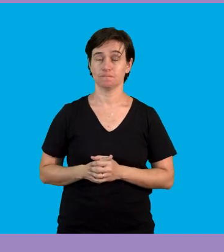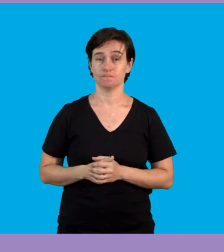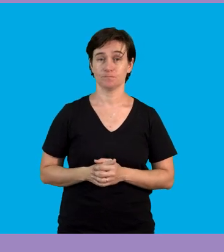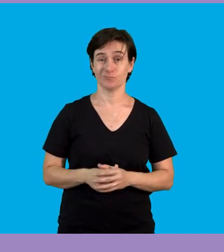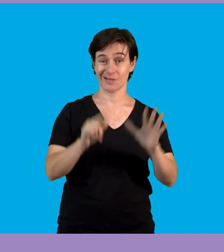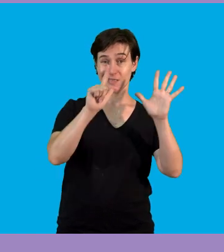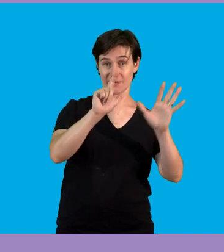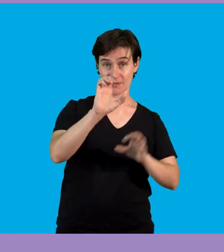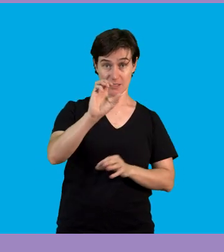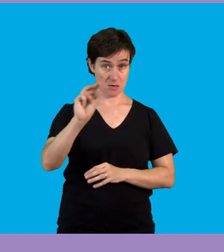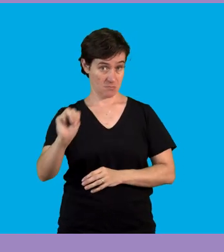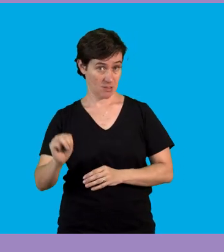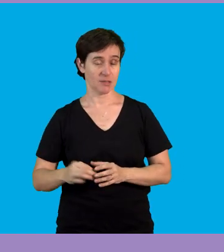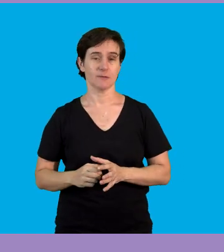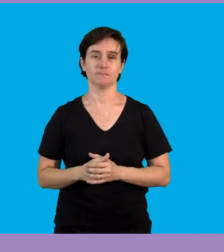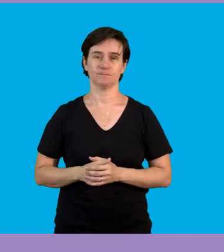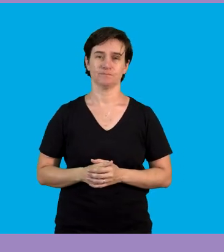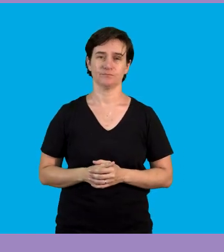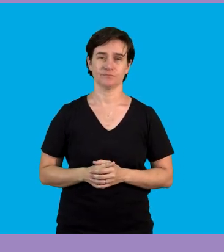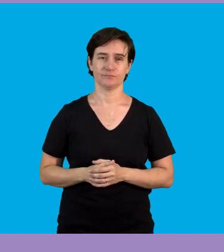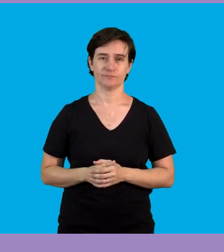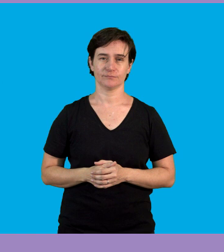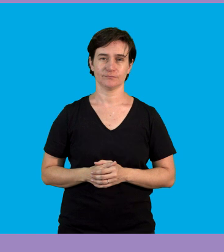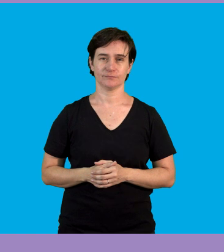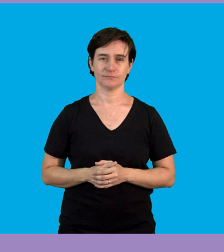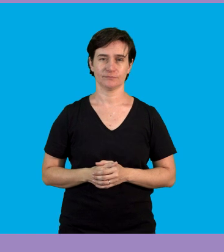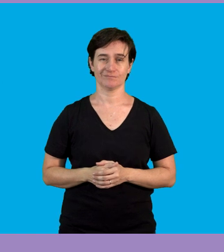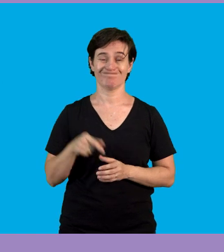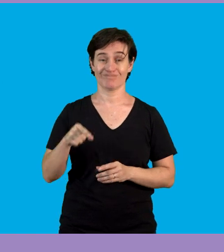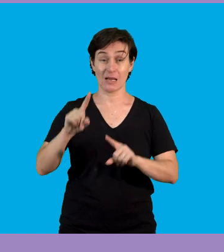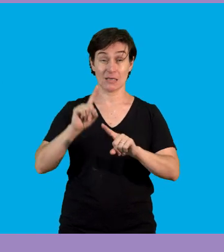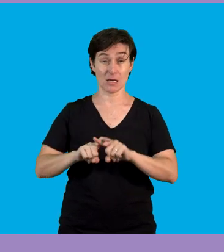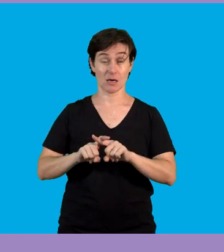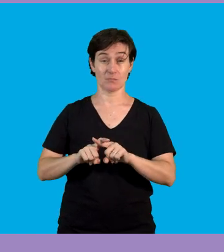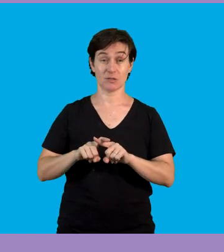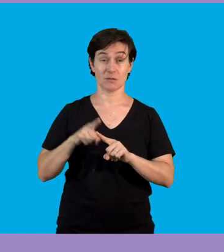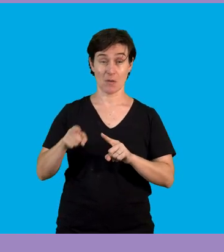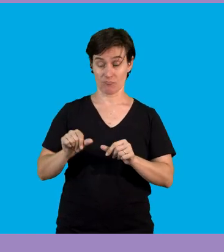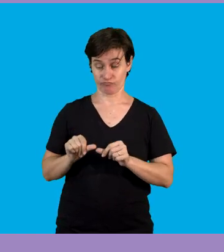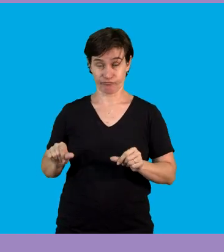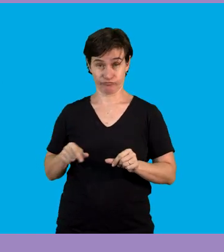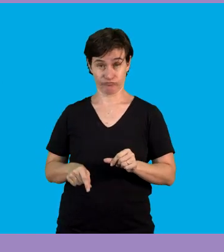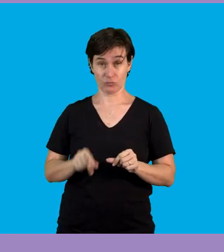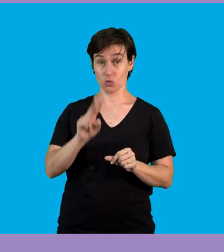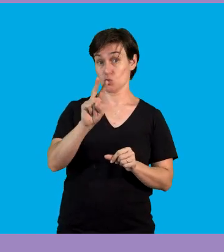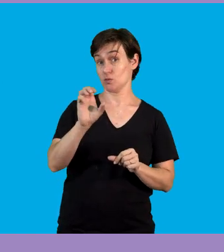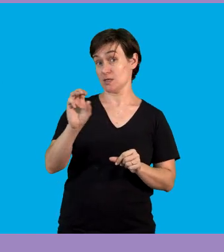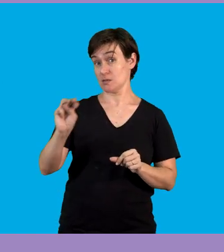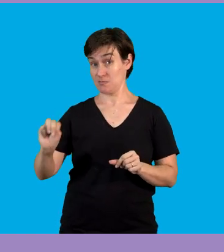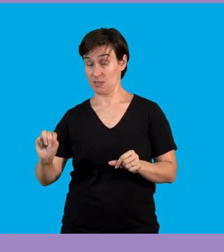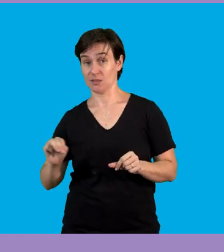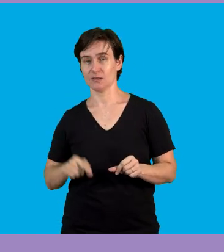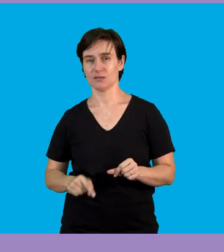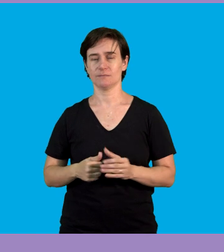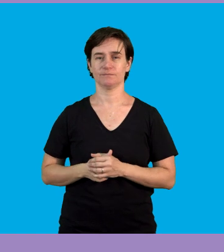as 7 centimeters. We're going to multiply this by the breadth, which is 2